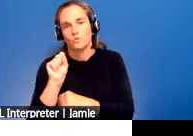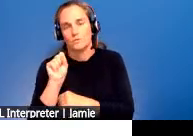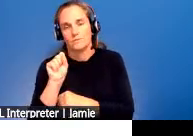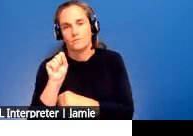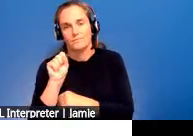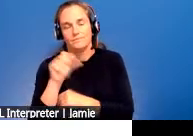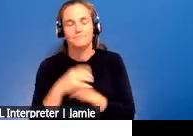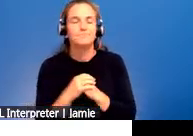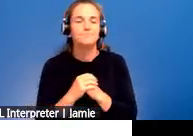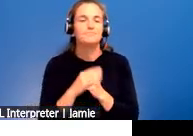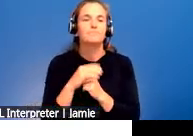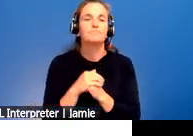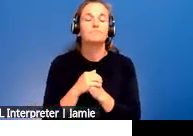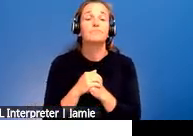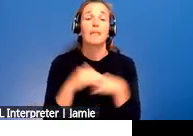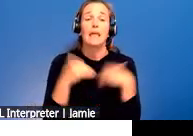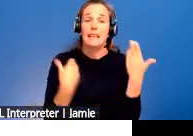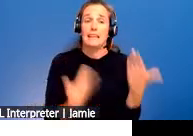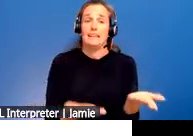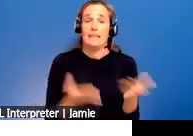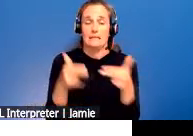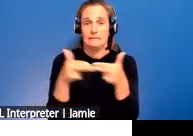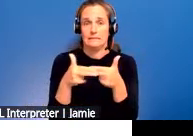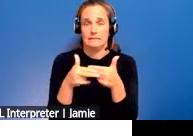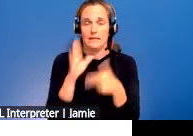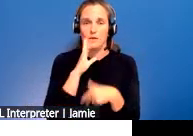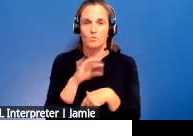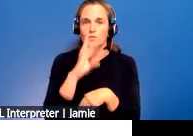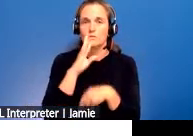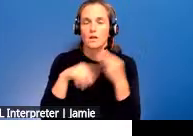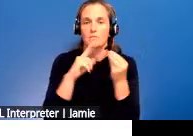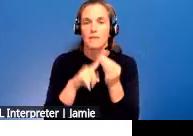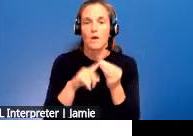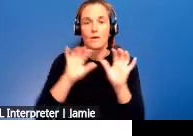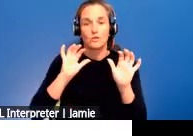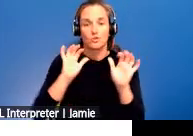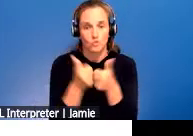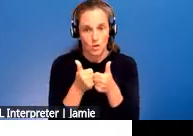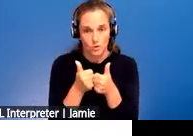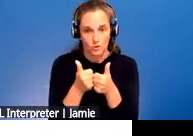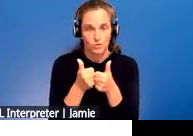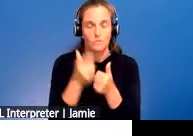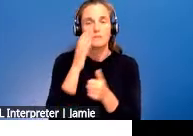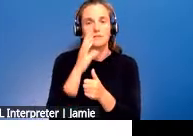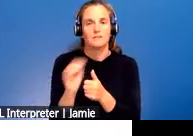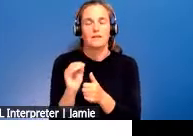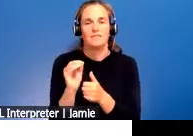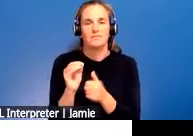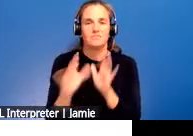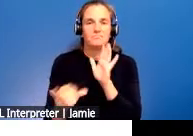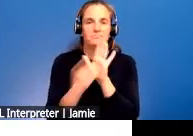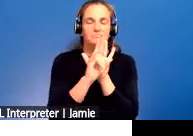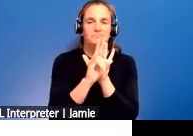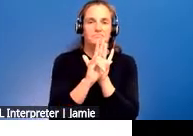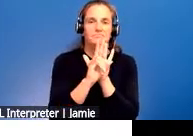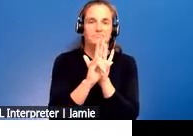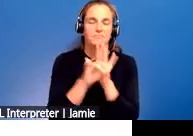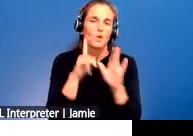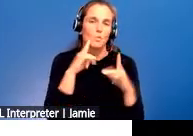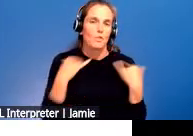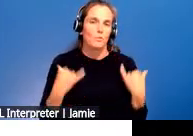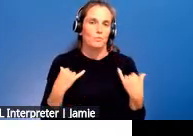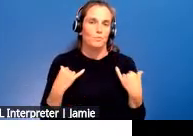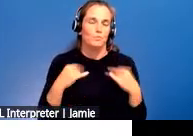So on this slide, we'll talk about some of the different challenges and problems that were identified with the current